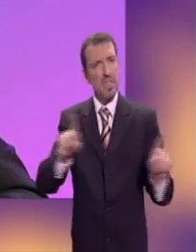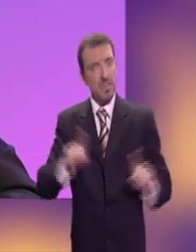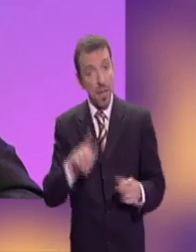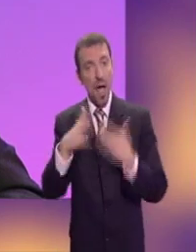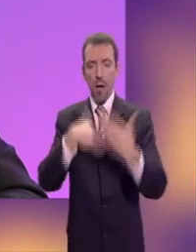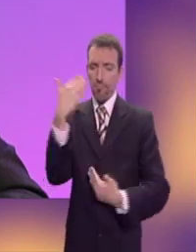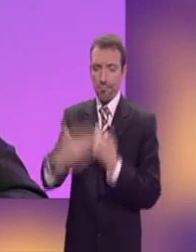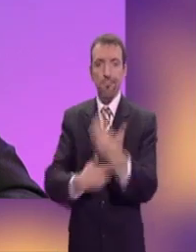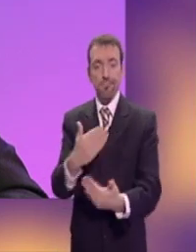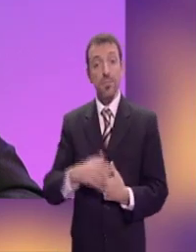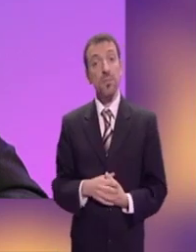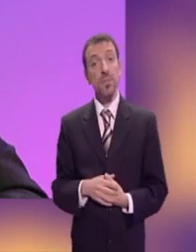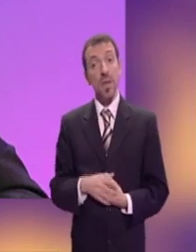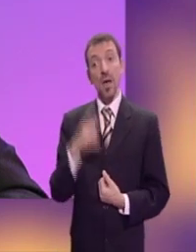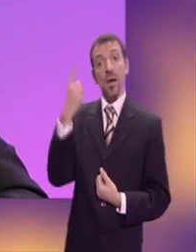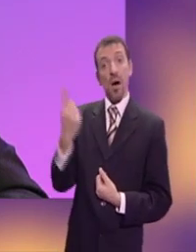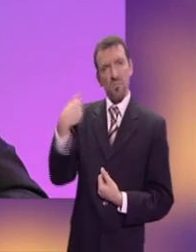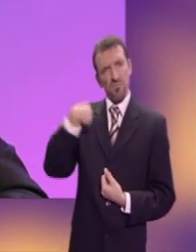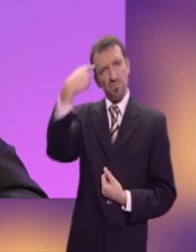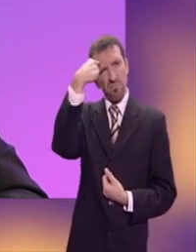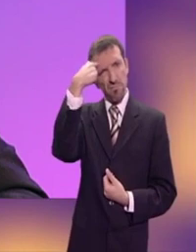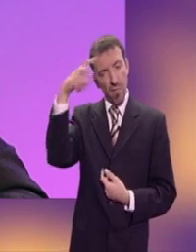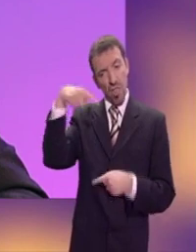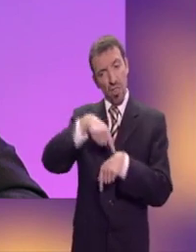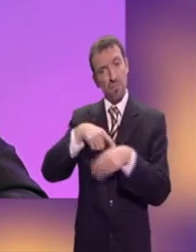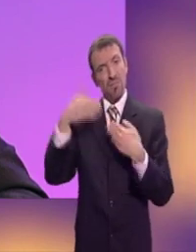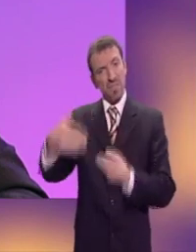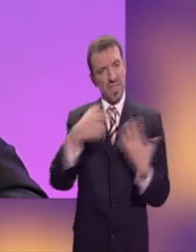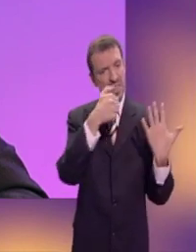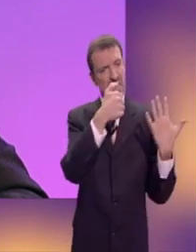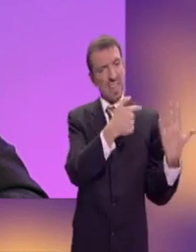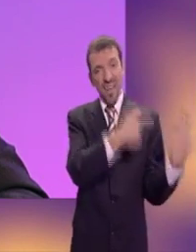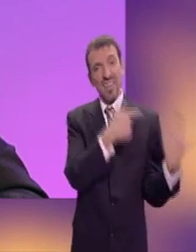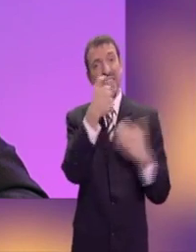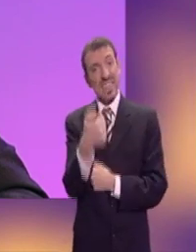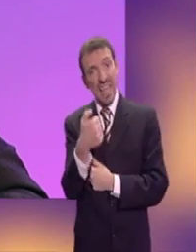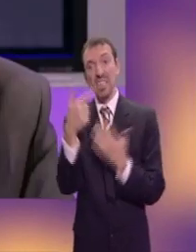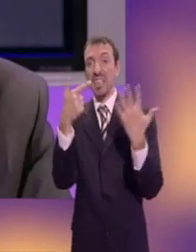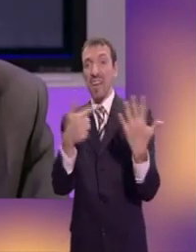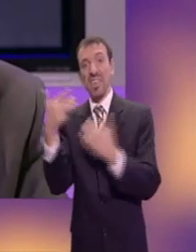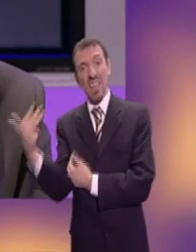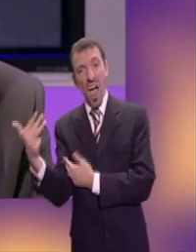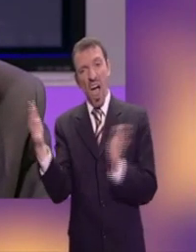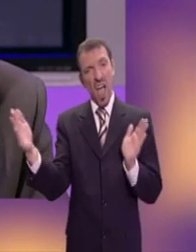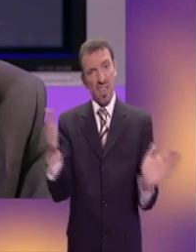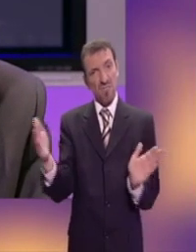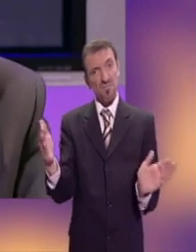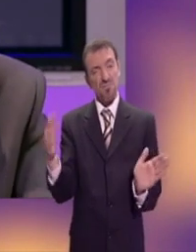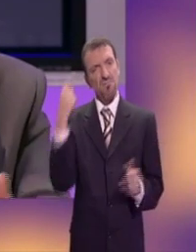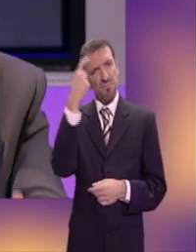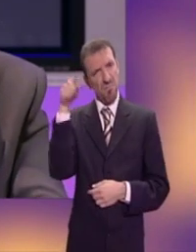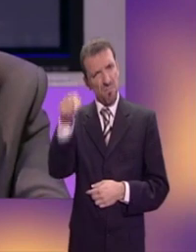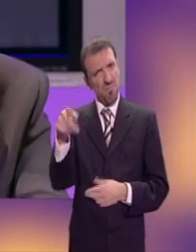so on. Did you think during this period, 76 to 79, that